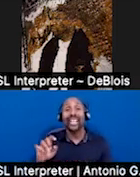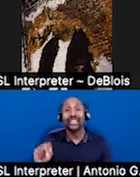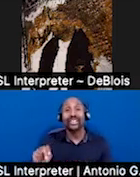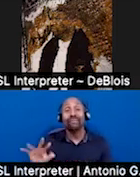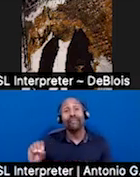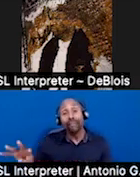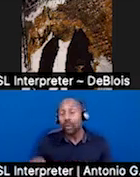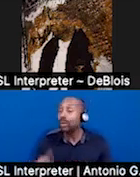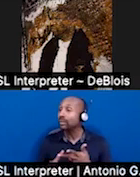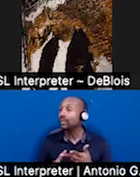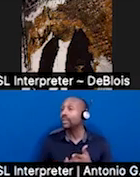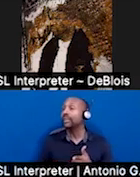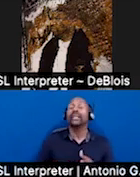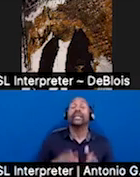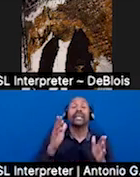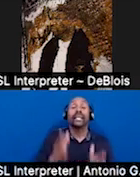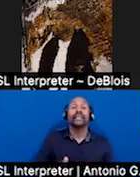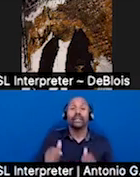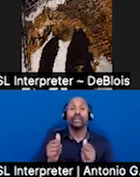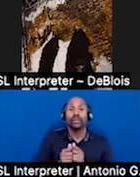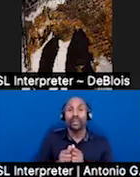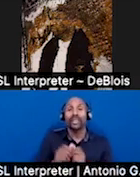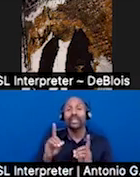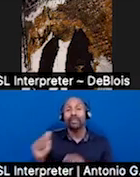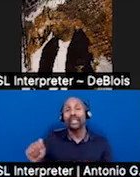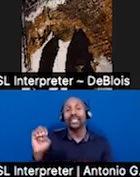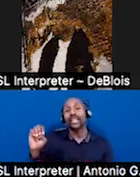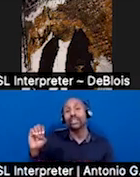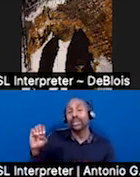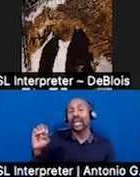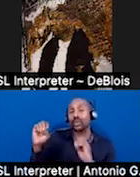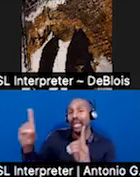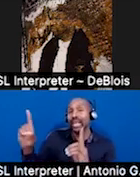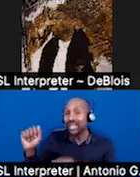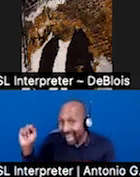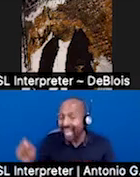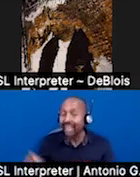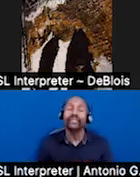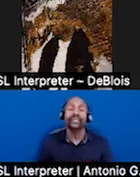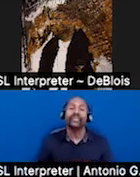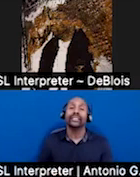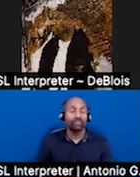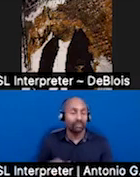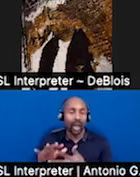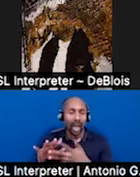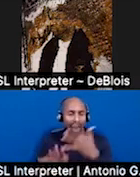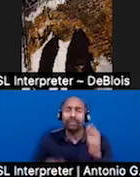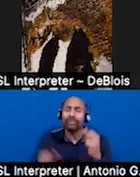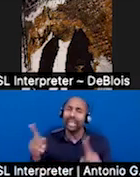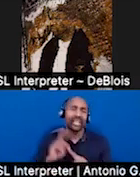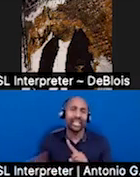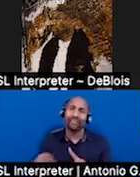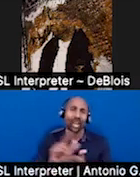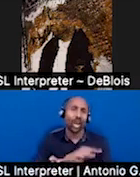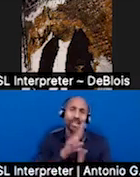Act, Section 508. There's just so many different ways that this is the law. We don't